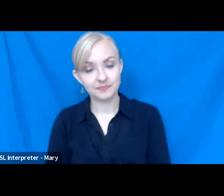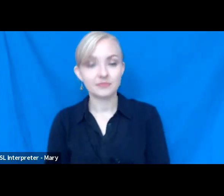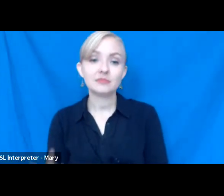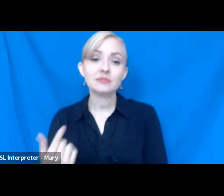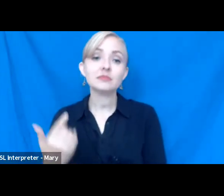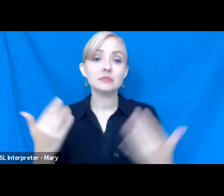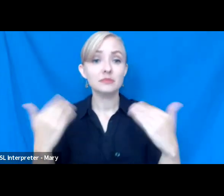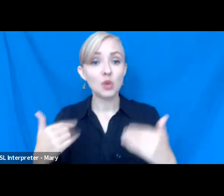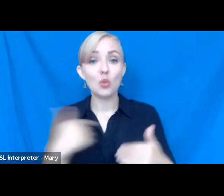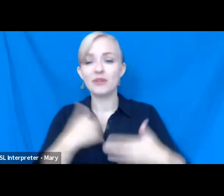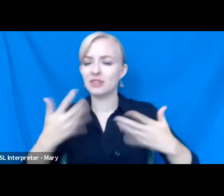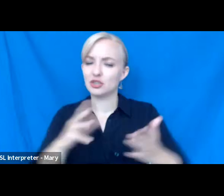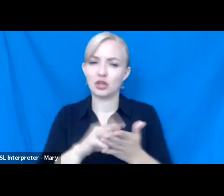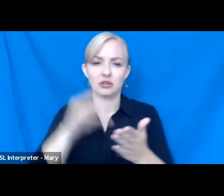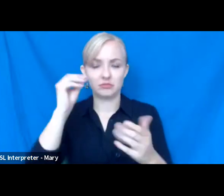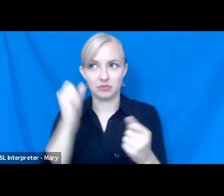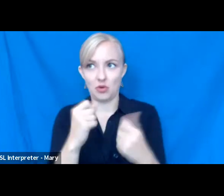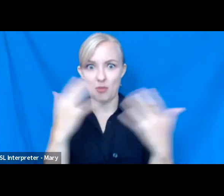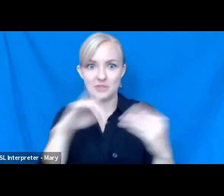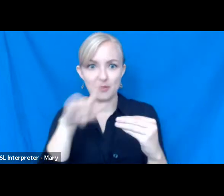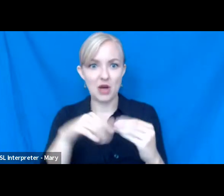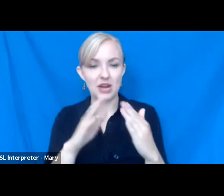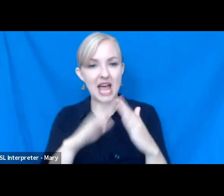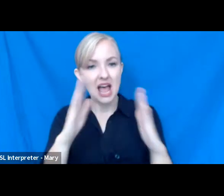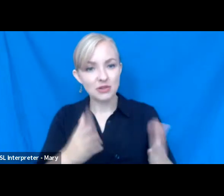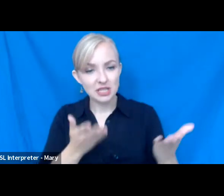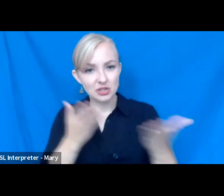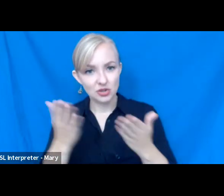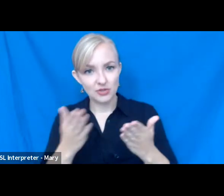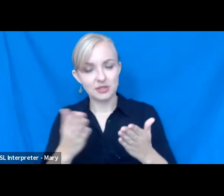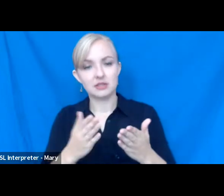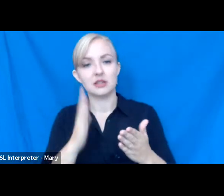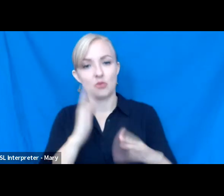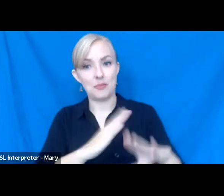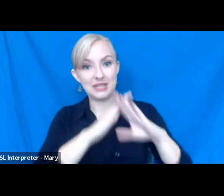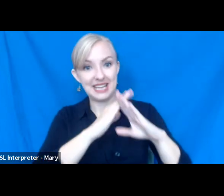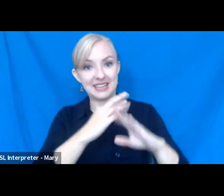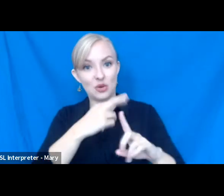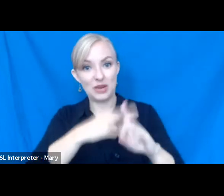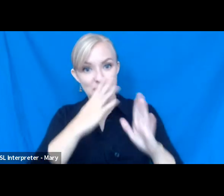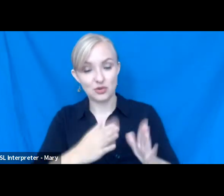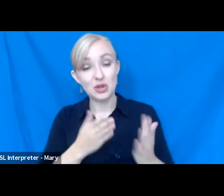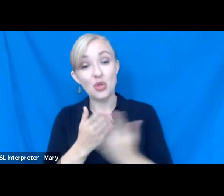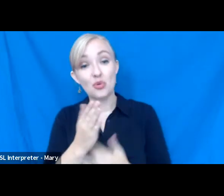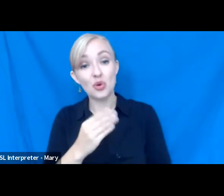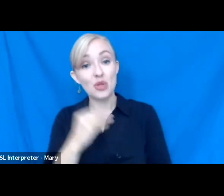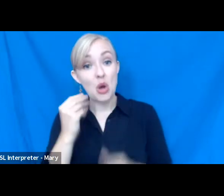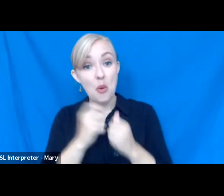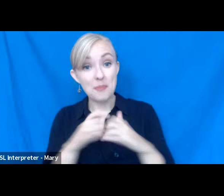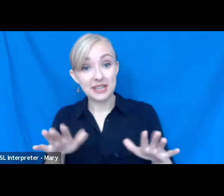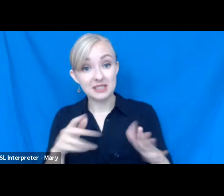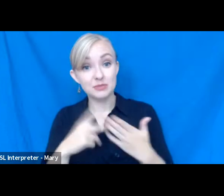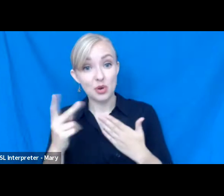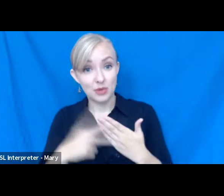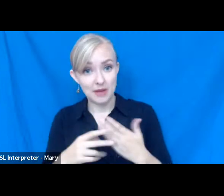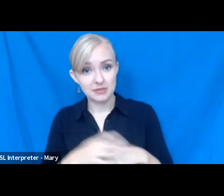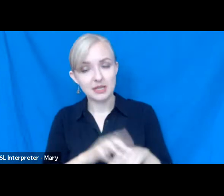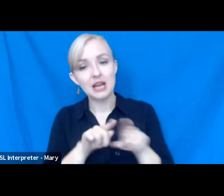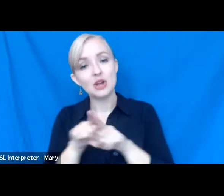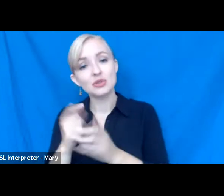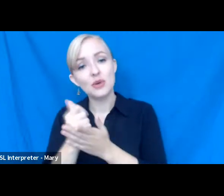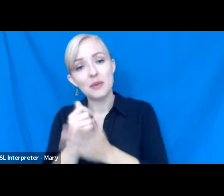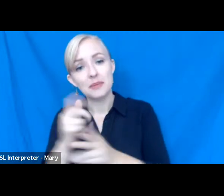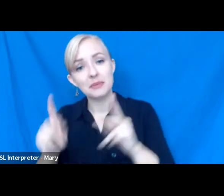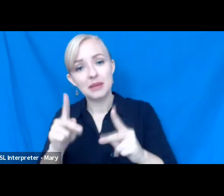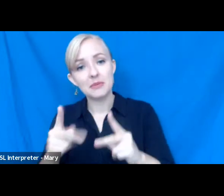lot about housing services that protect renters through the homelessness programs and helping people